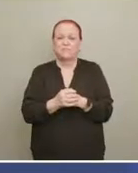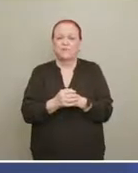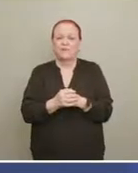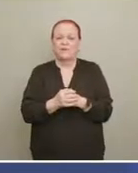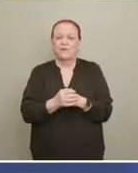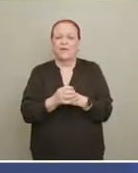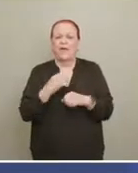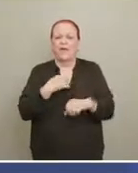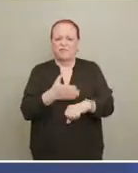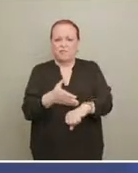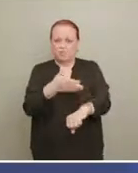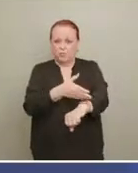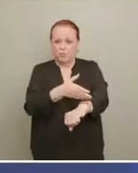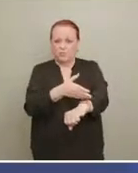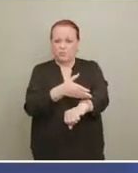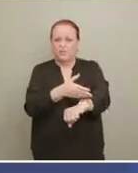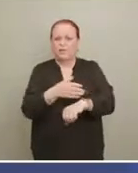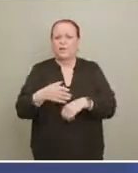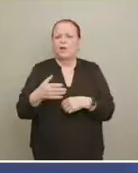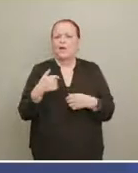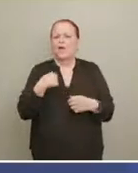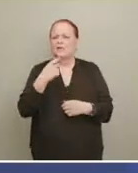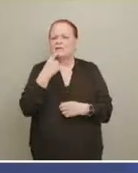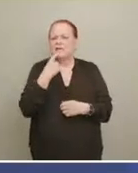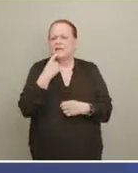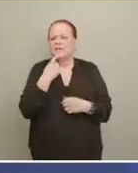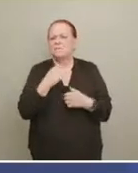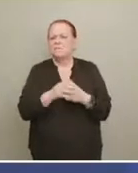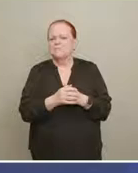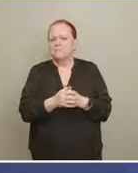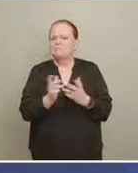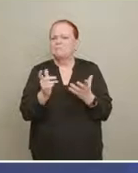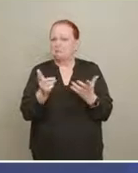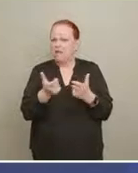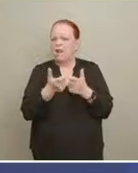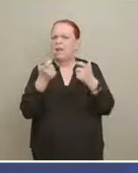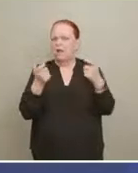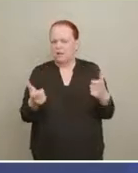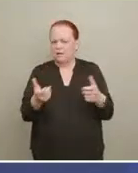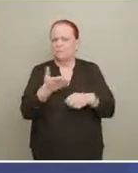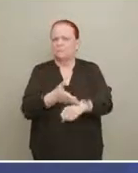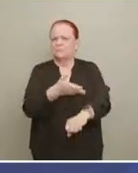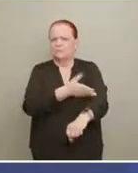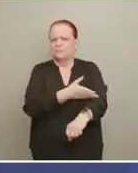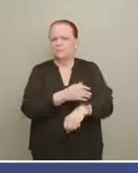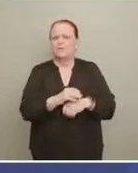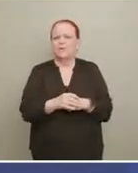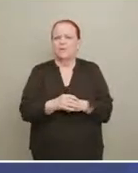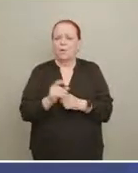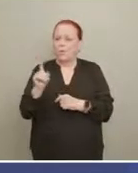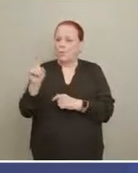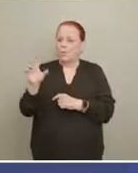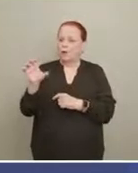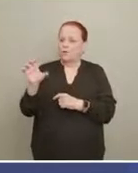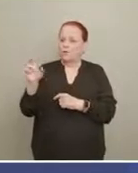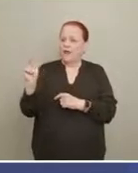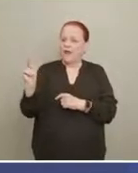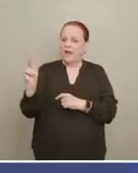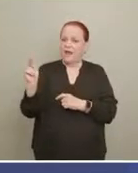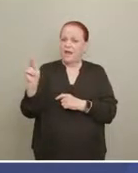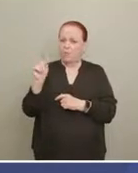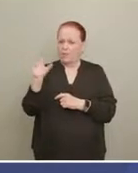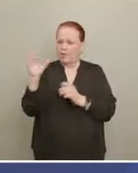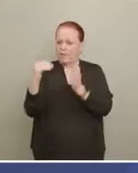has improved, I would say, dramatically. Our case rate per 100K as of today